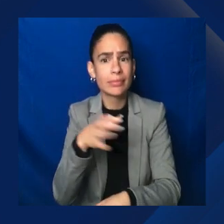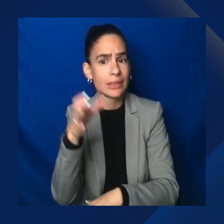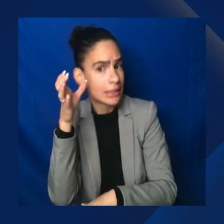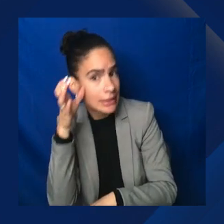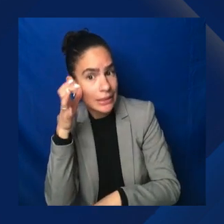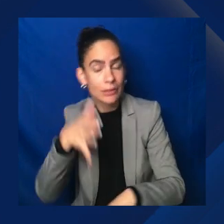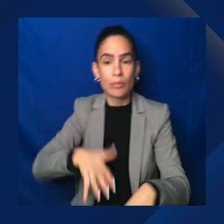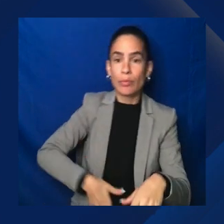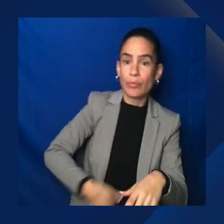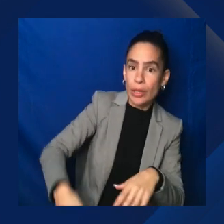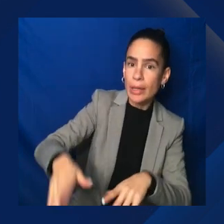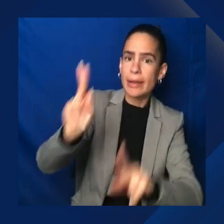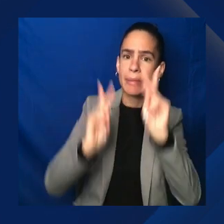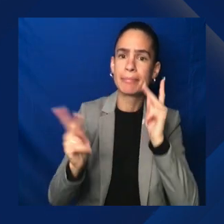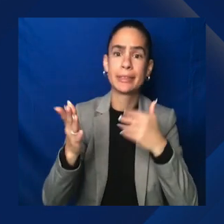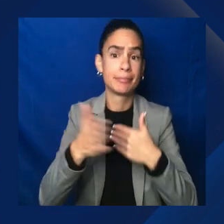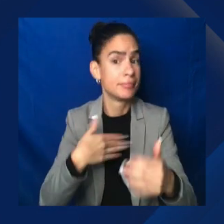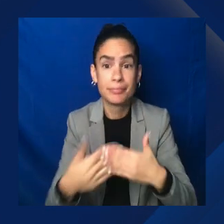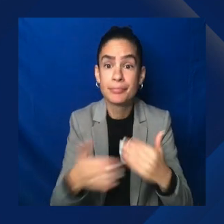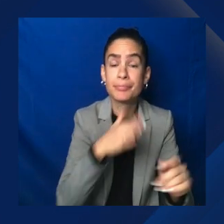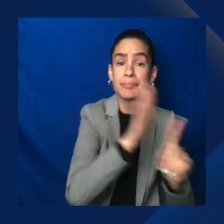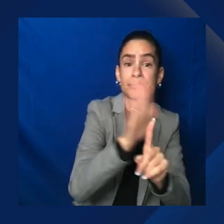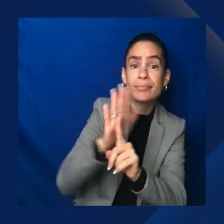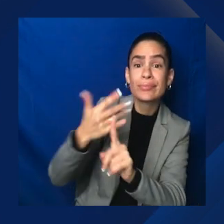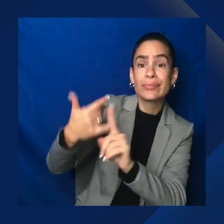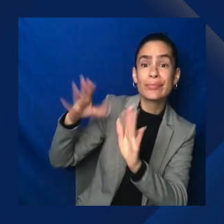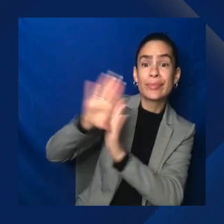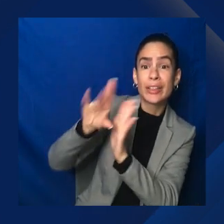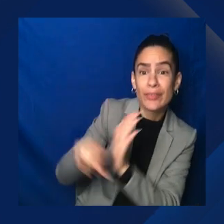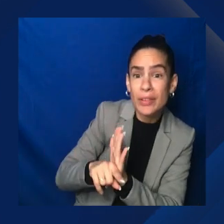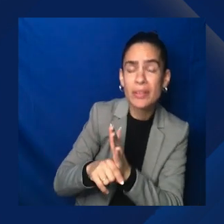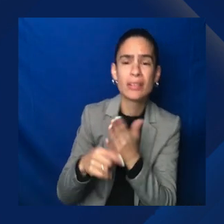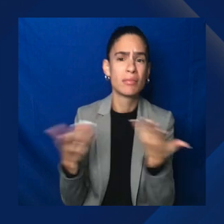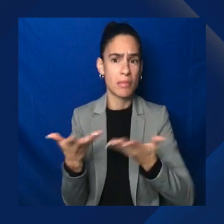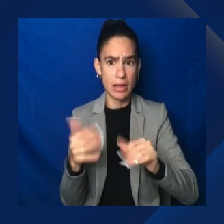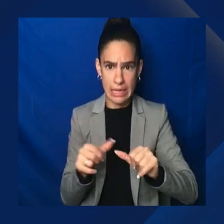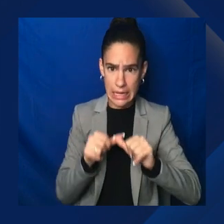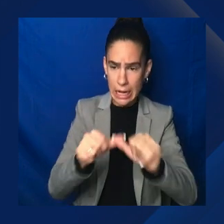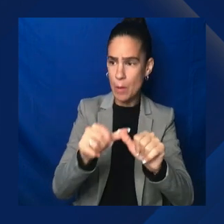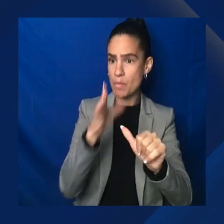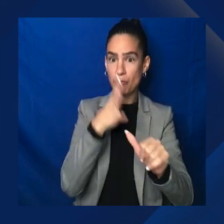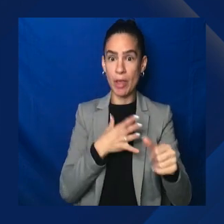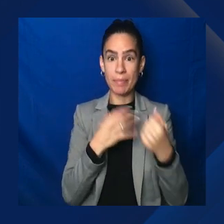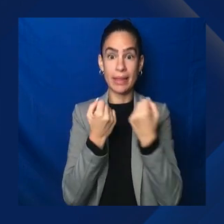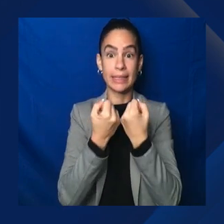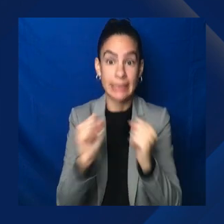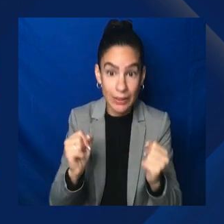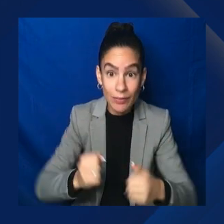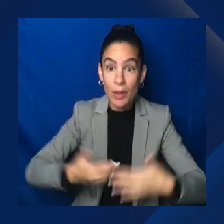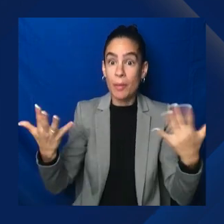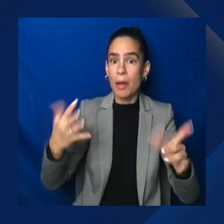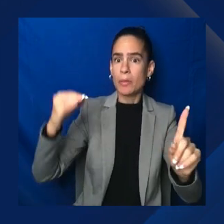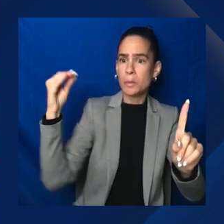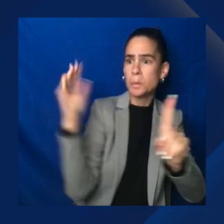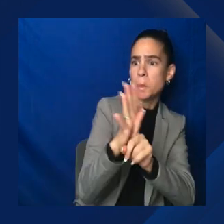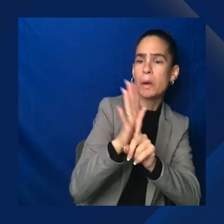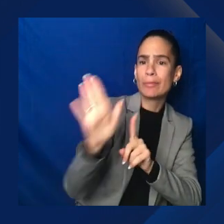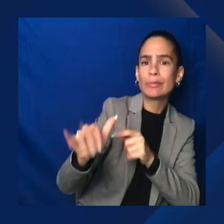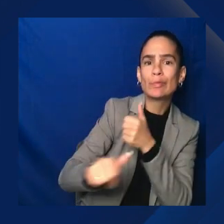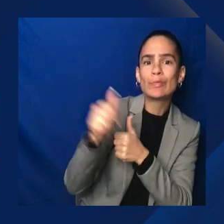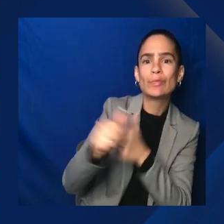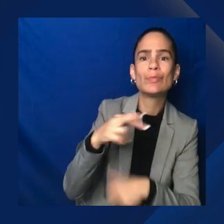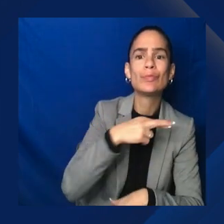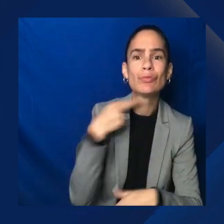mothers safe and what puts them at risk during and after pregnancy, and working to put those findings into